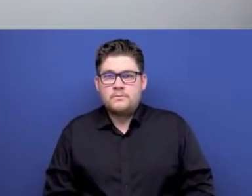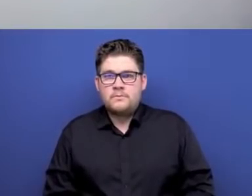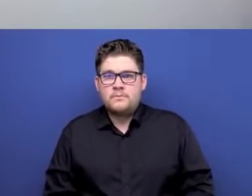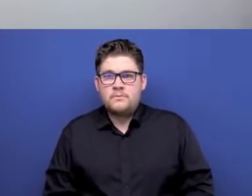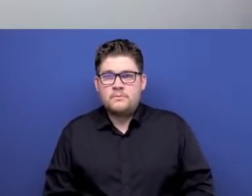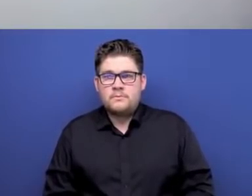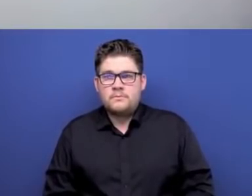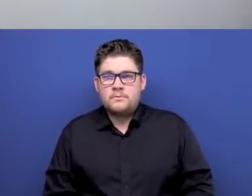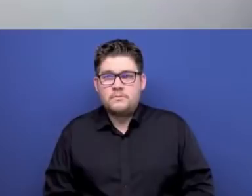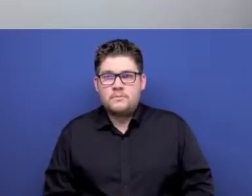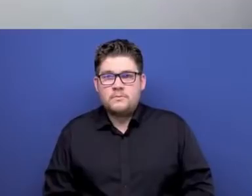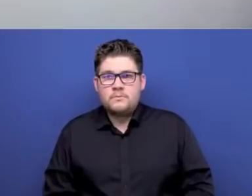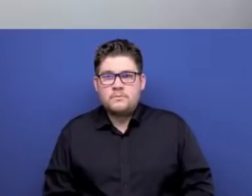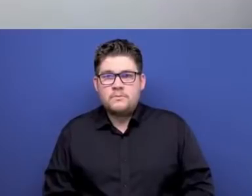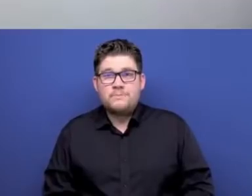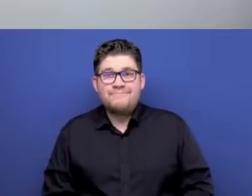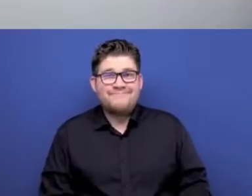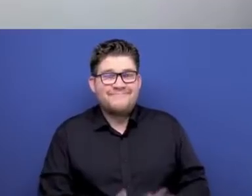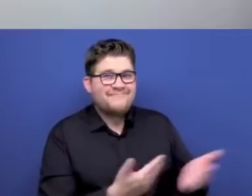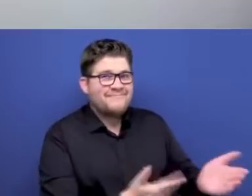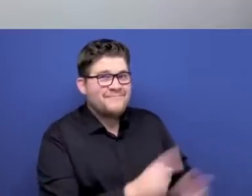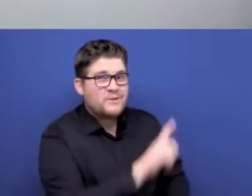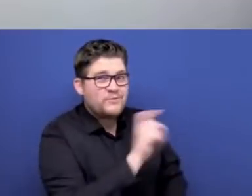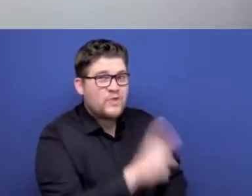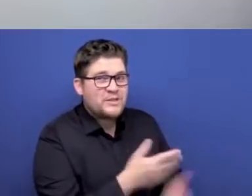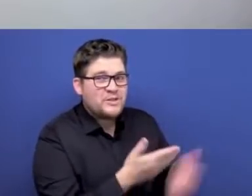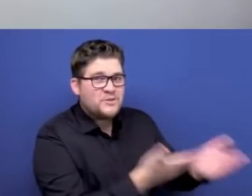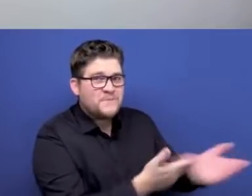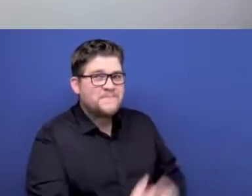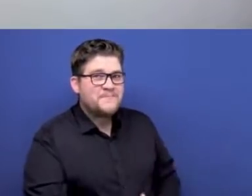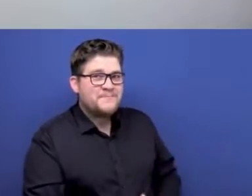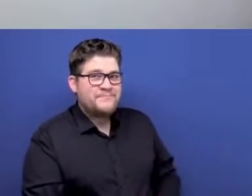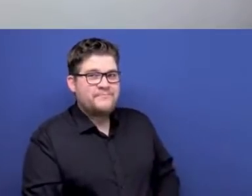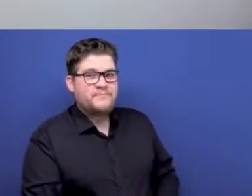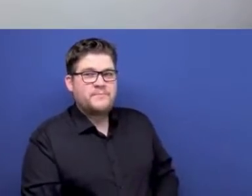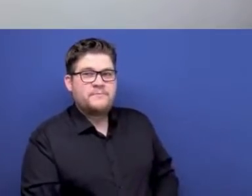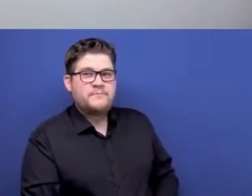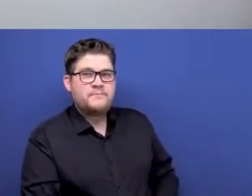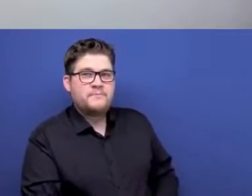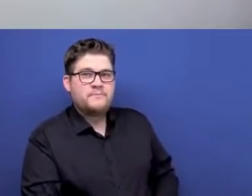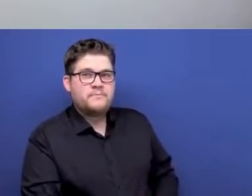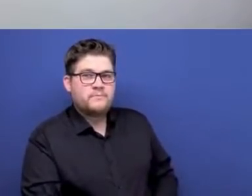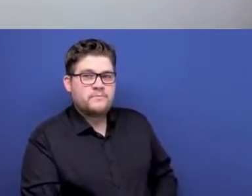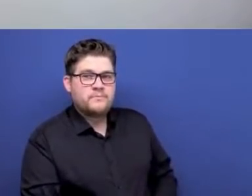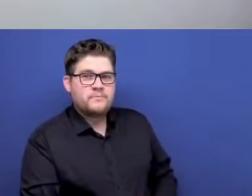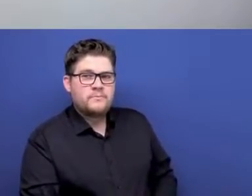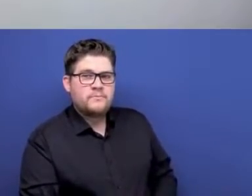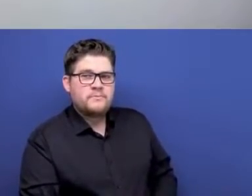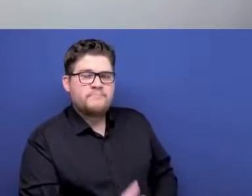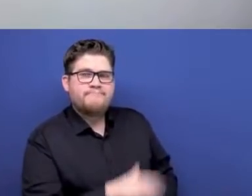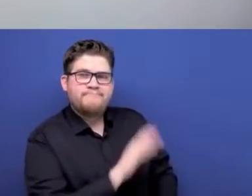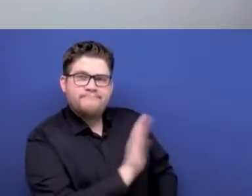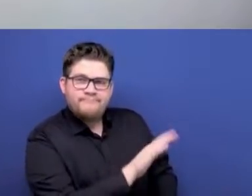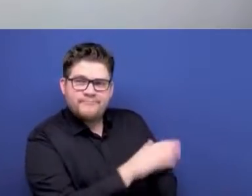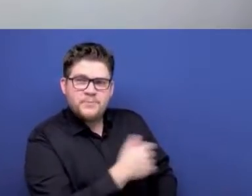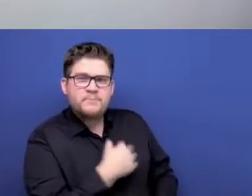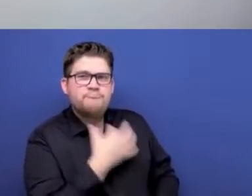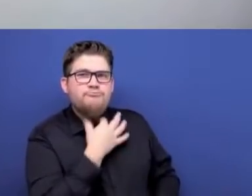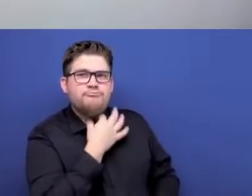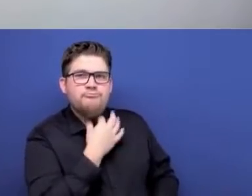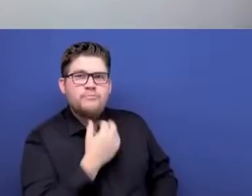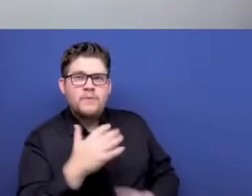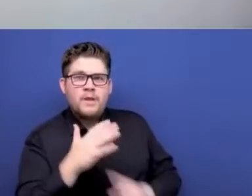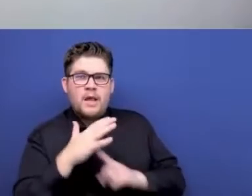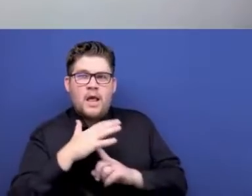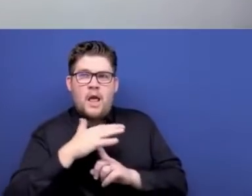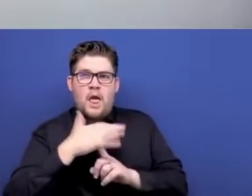Thank you. I'm interested in finding out more about how many people had to be rescued by helicopter, over what period of time,